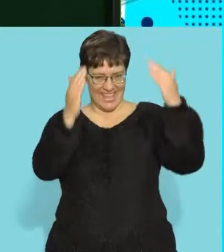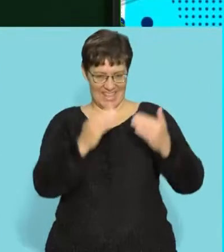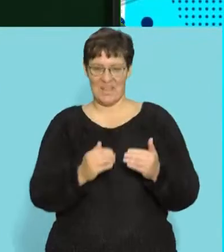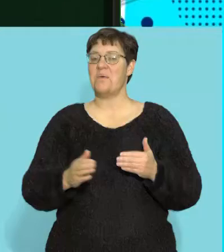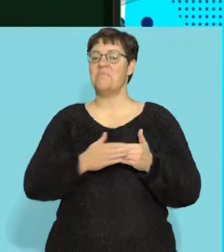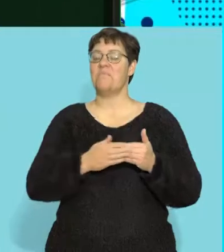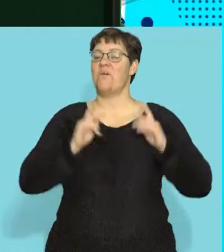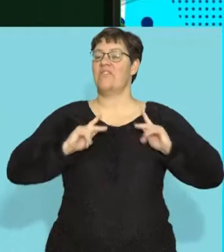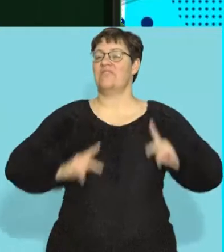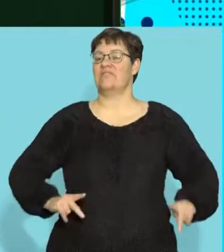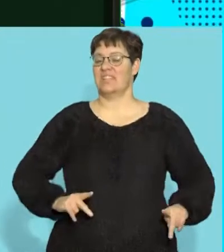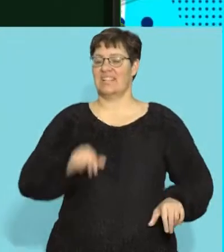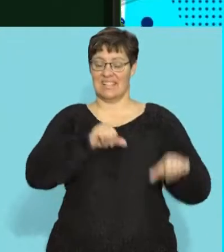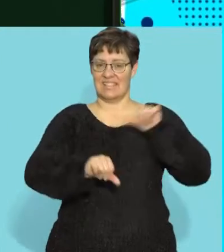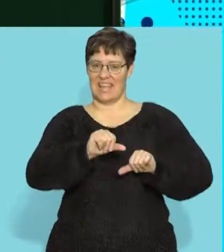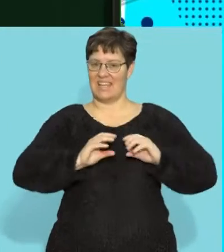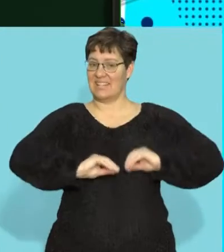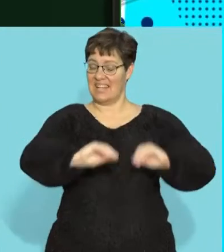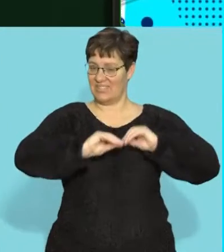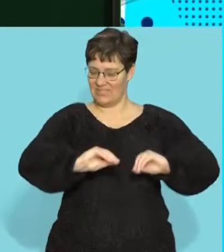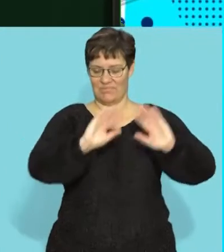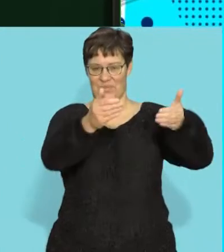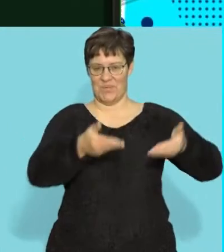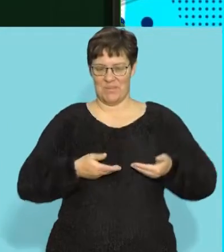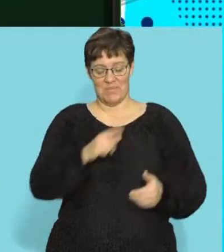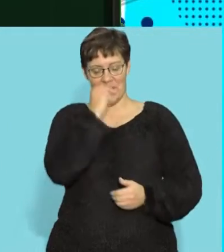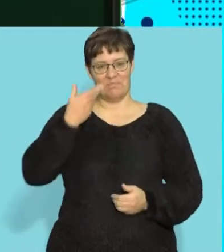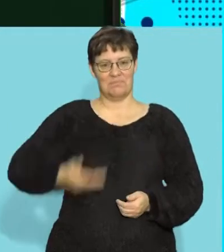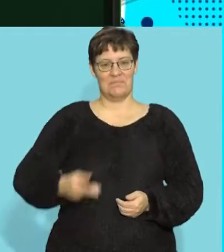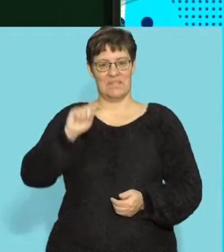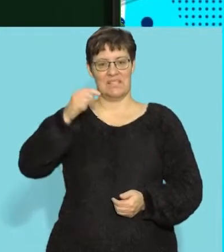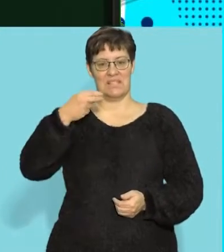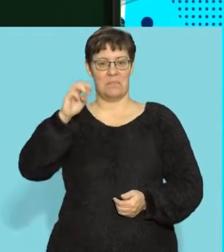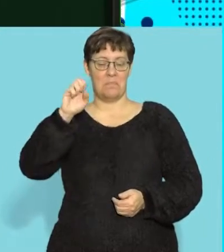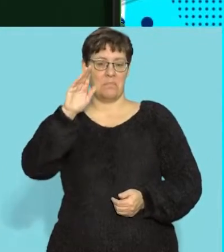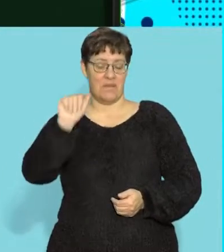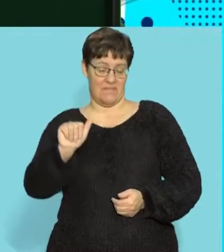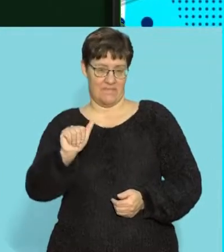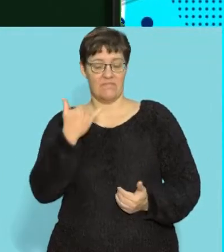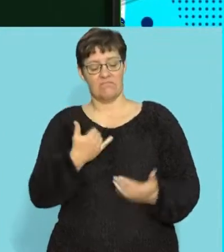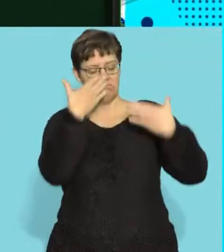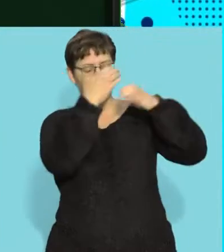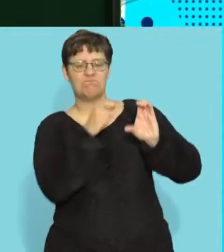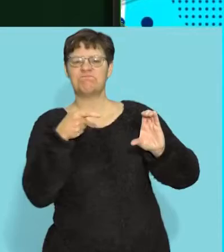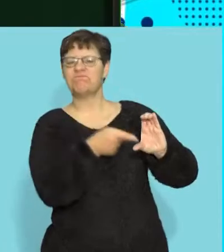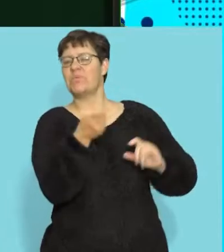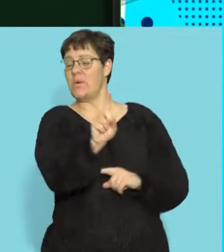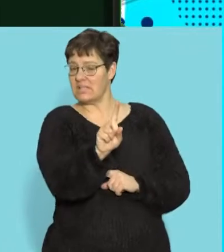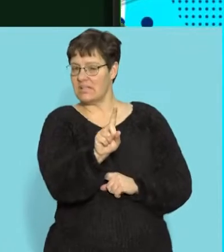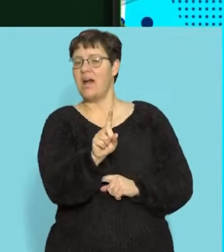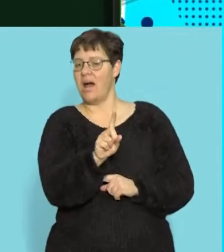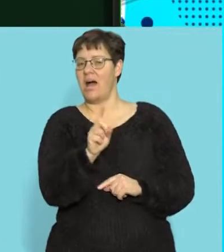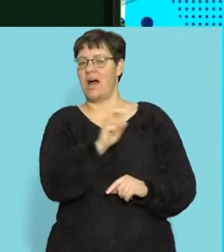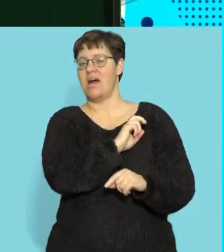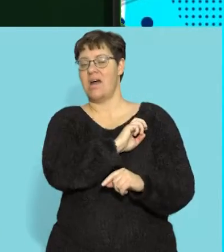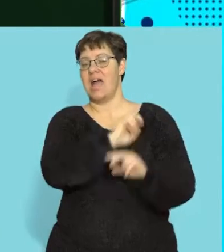Hello and welcome to our physical sciences session. My name is Temba. Today we are focusing our attention on something very exciting that has